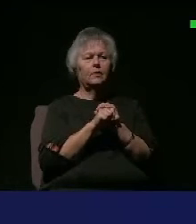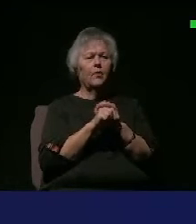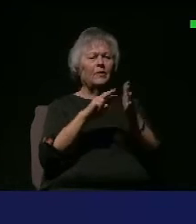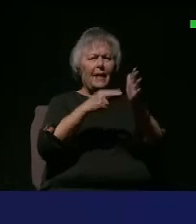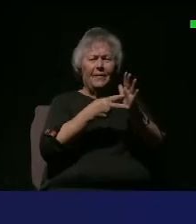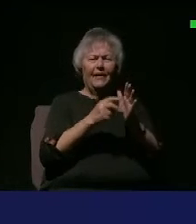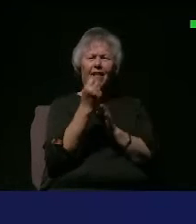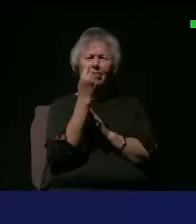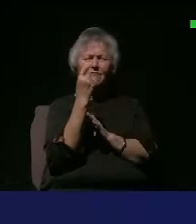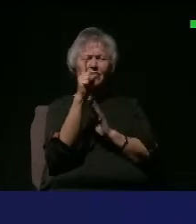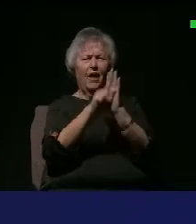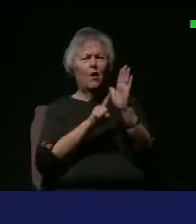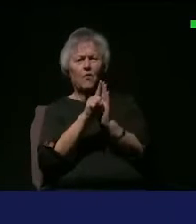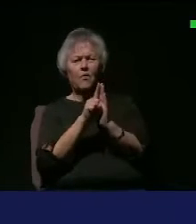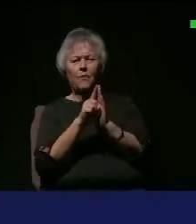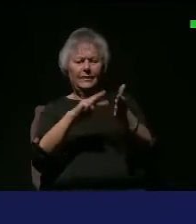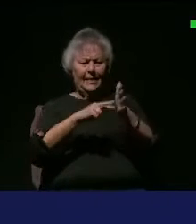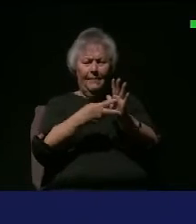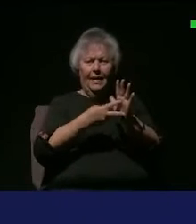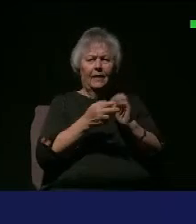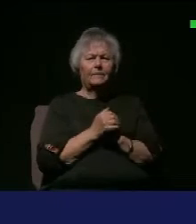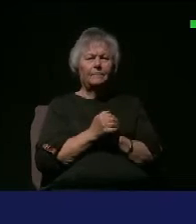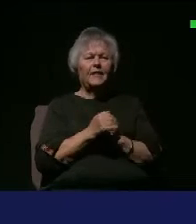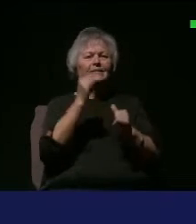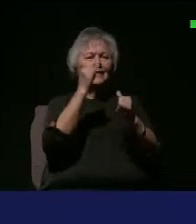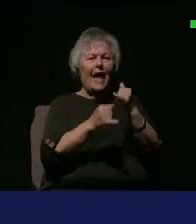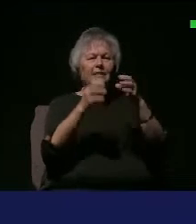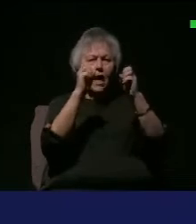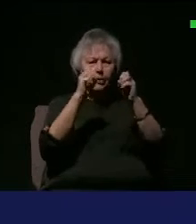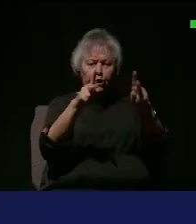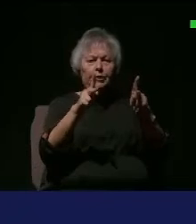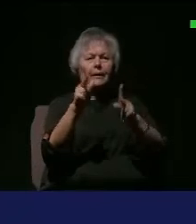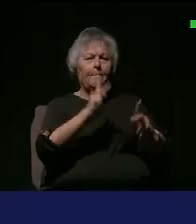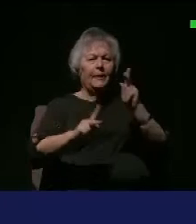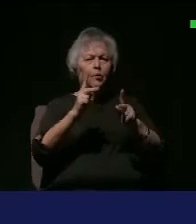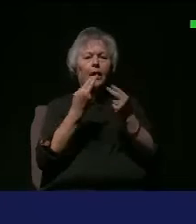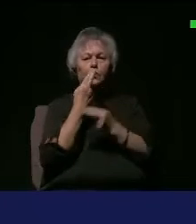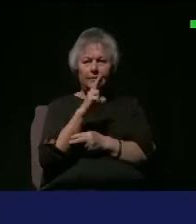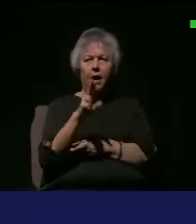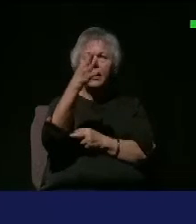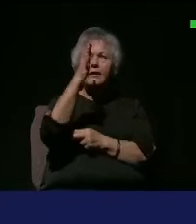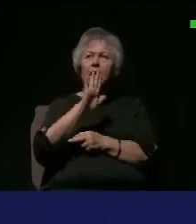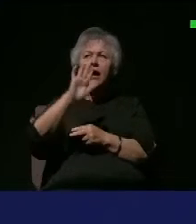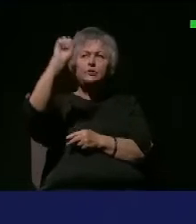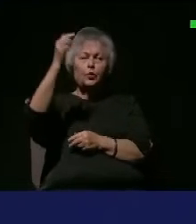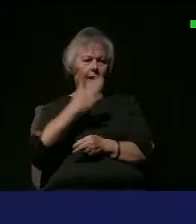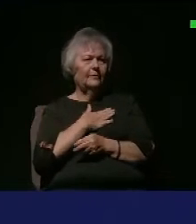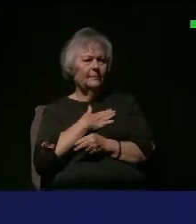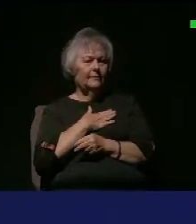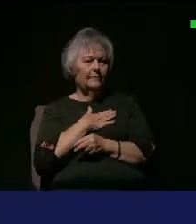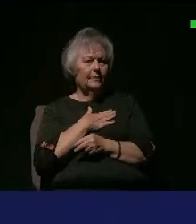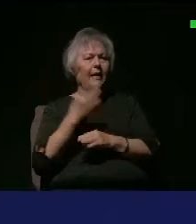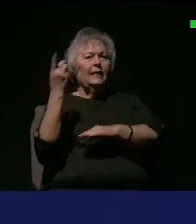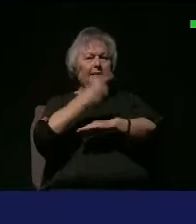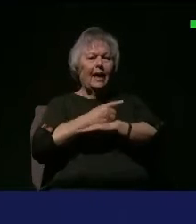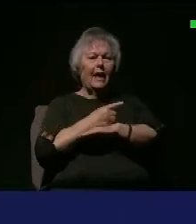last opportunity for people to respond to God's grace, because the day will come when God will have an accounting.